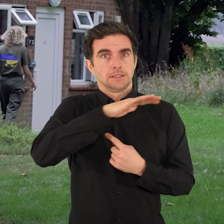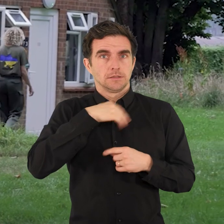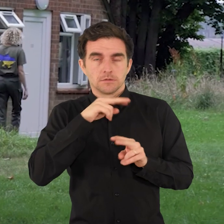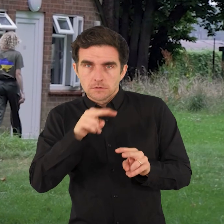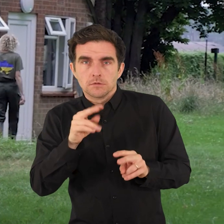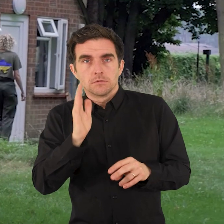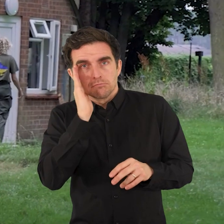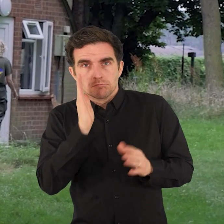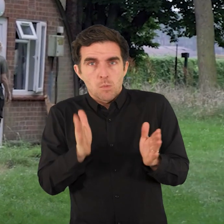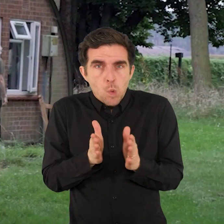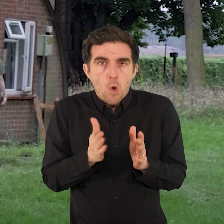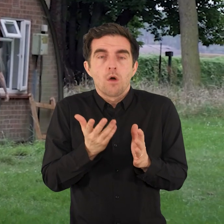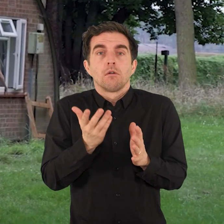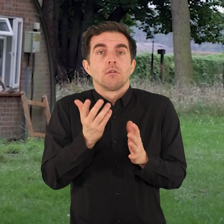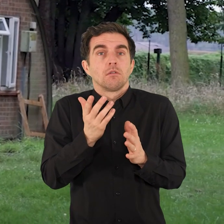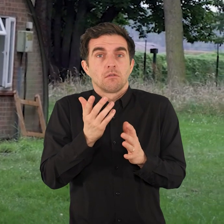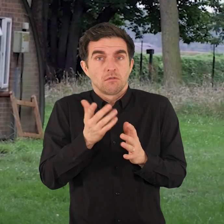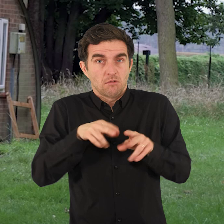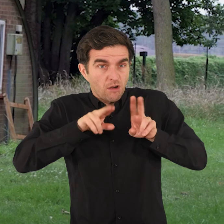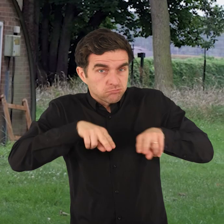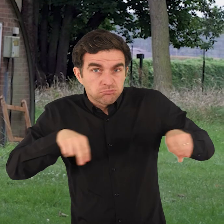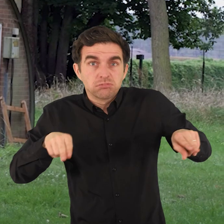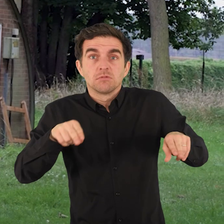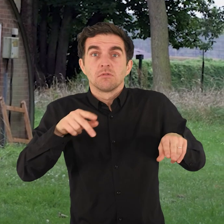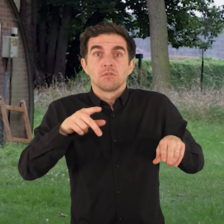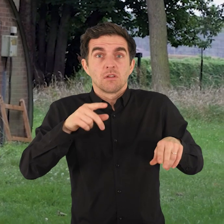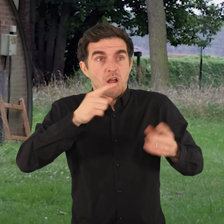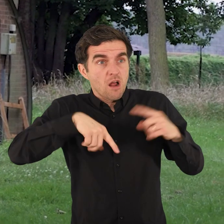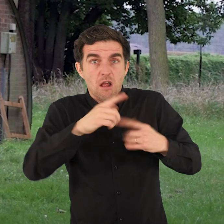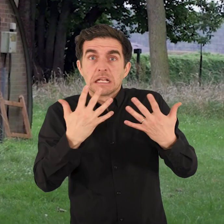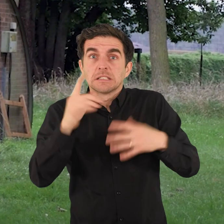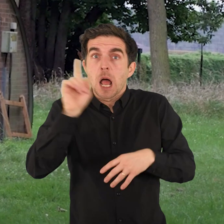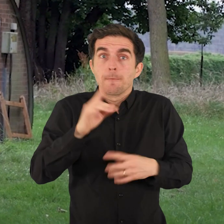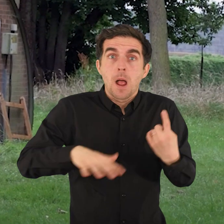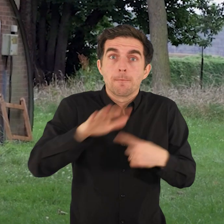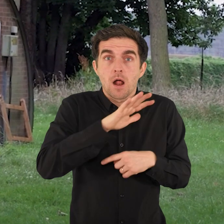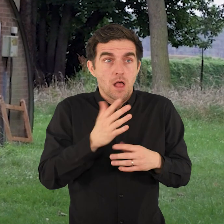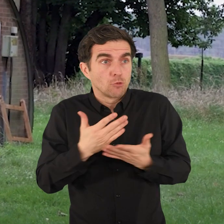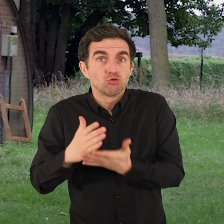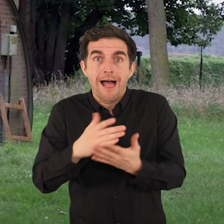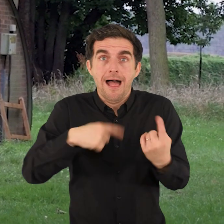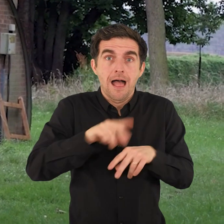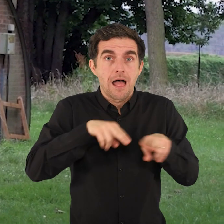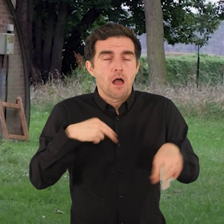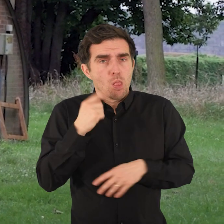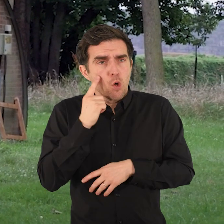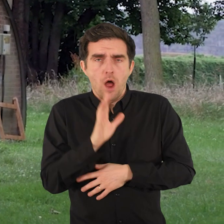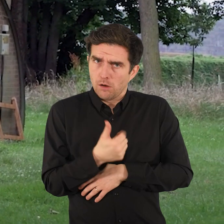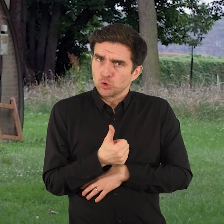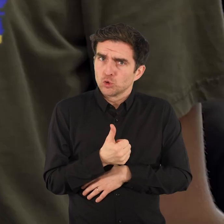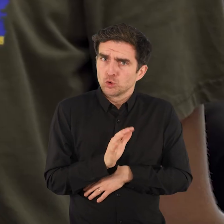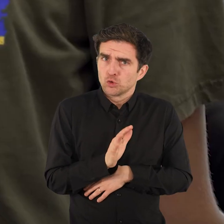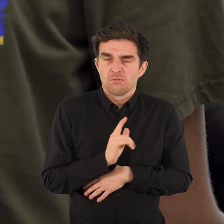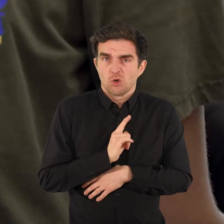my small bed and a small wardrobe next to the bed, and that was everything I had in the room, together with another 10 people. And I was like, yeah, okay, that's